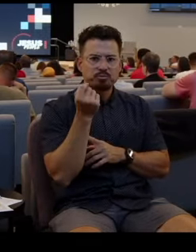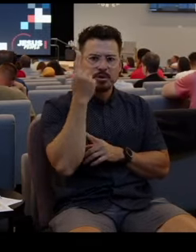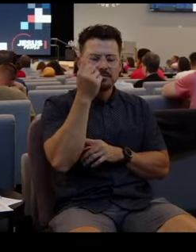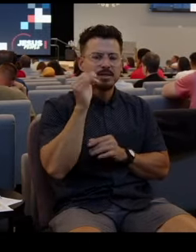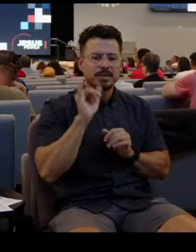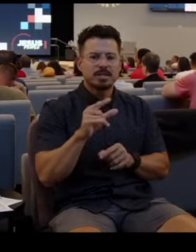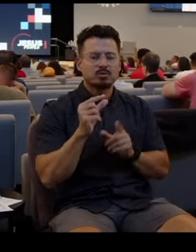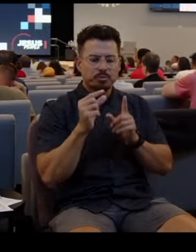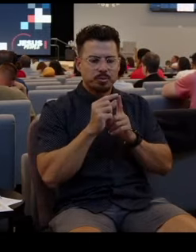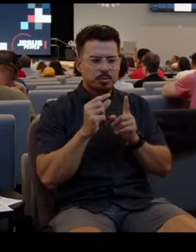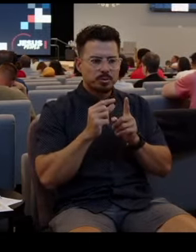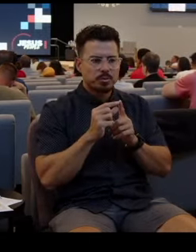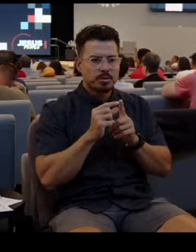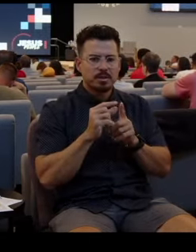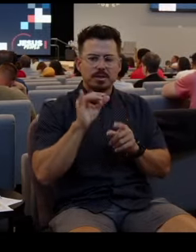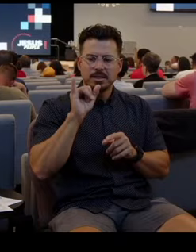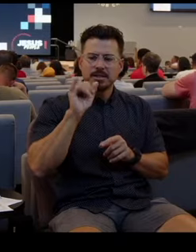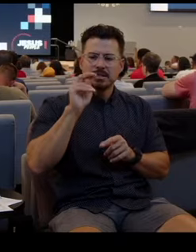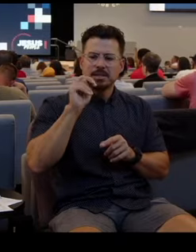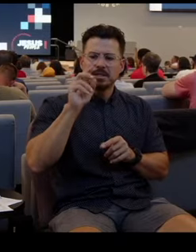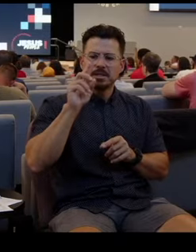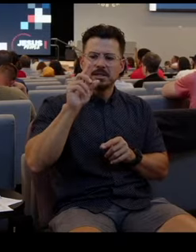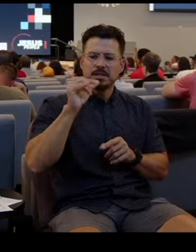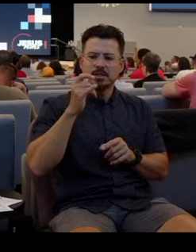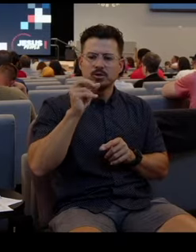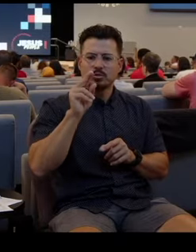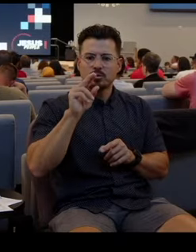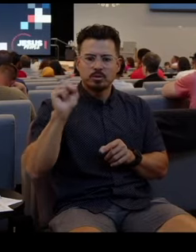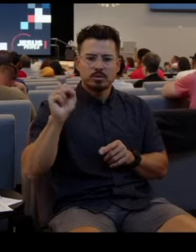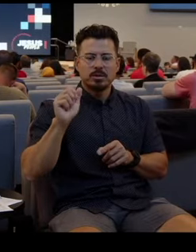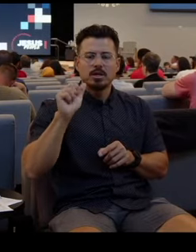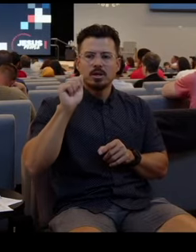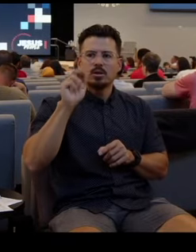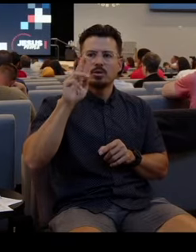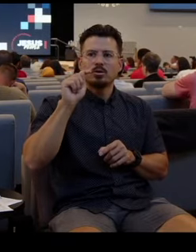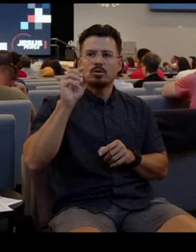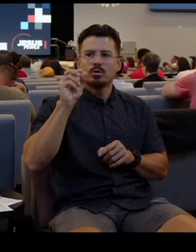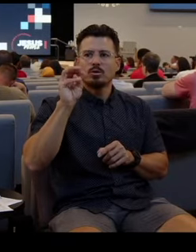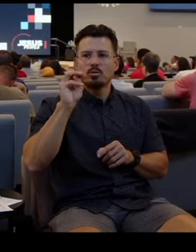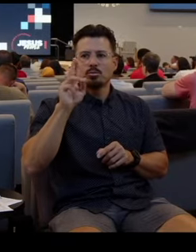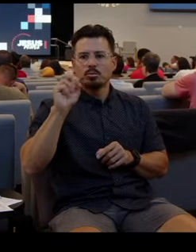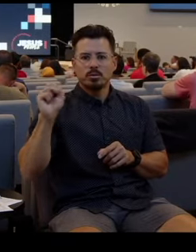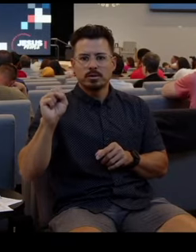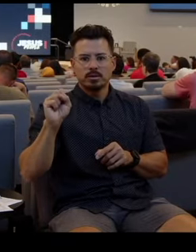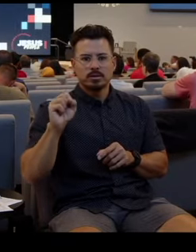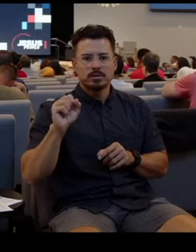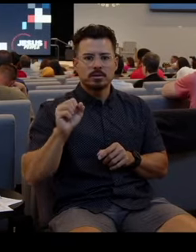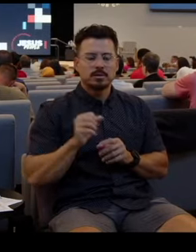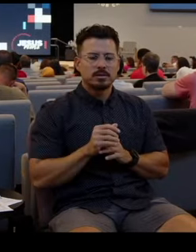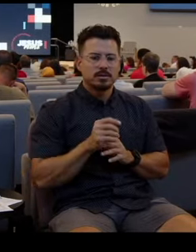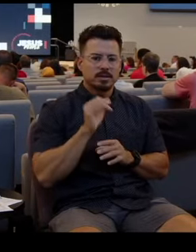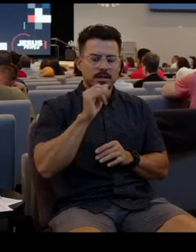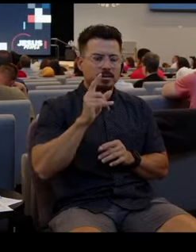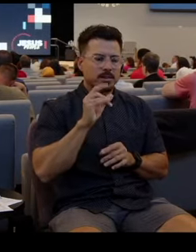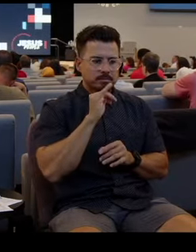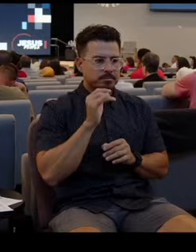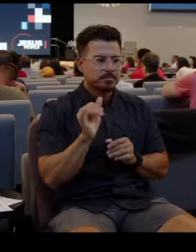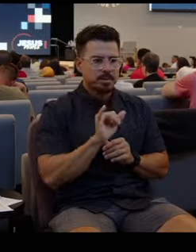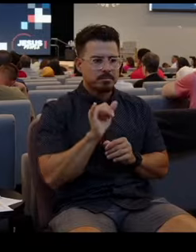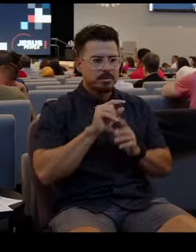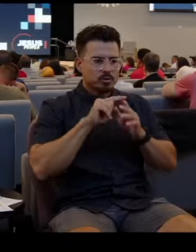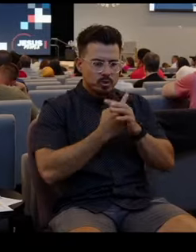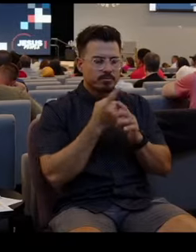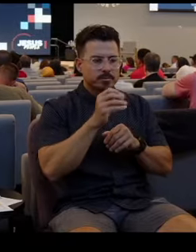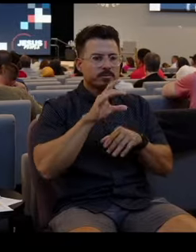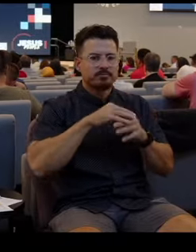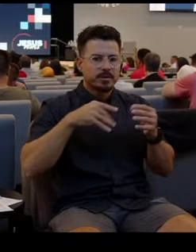those words I mentioned, indigenous, autonomous. They were minerals in our mother's milk of discipleship. And that was a